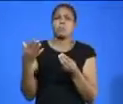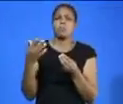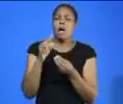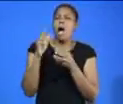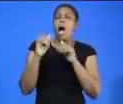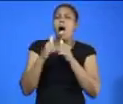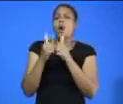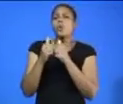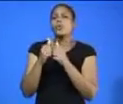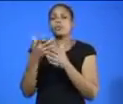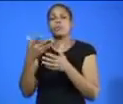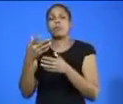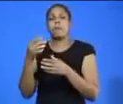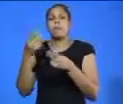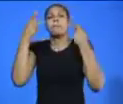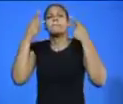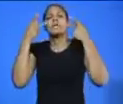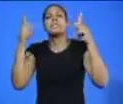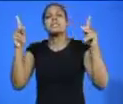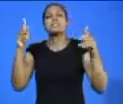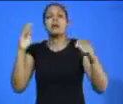powers,